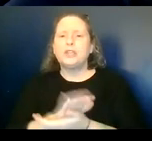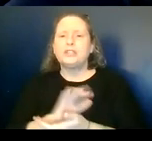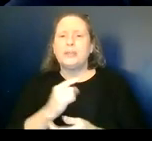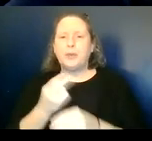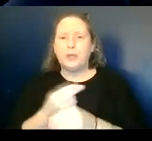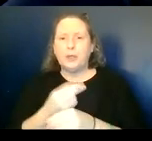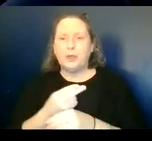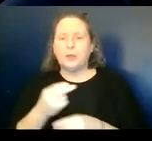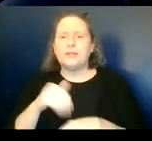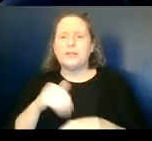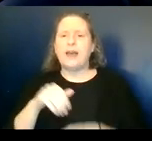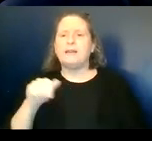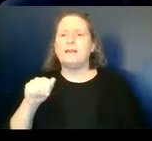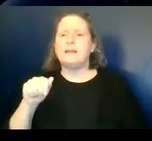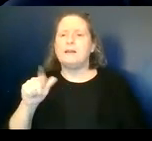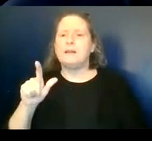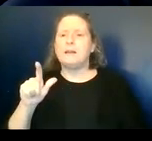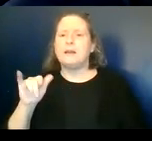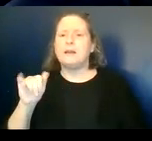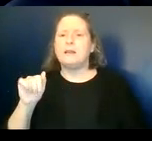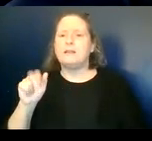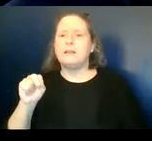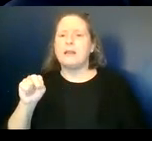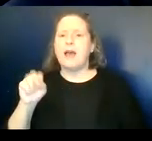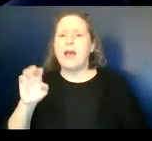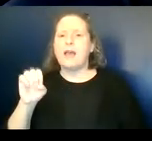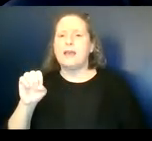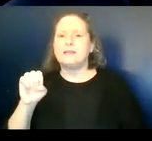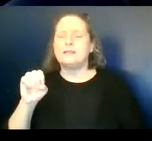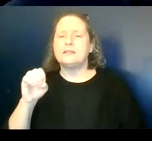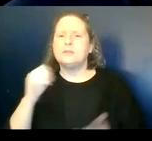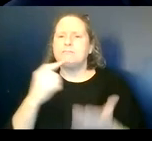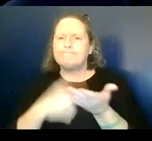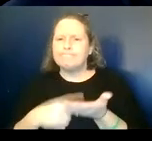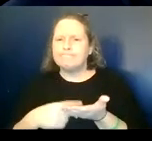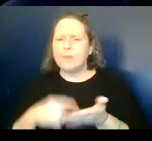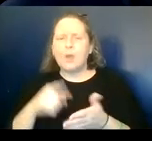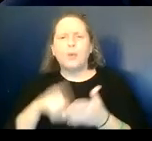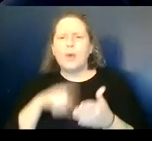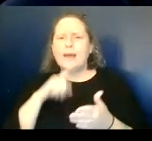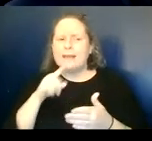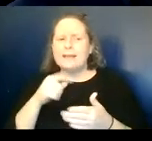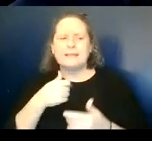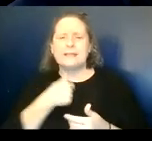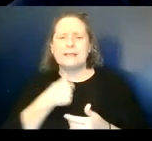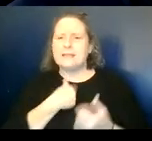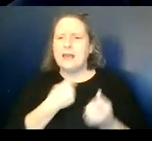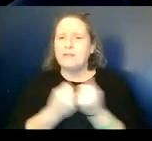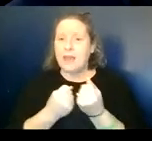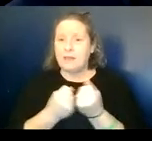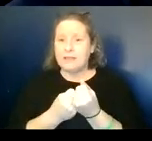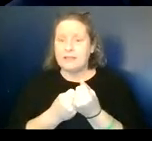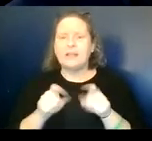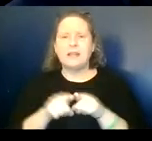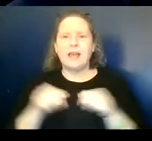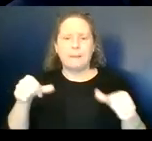the Alliance to really go through what self-advocacy is, and we like to present it as if it's a puzzle.